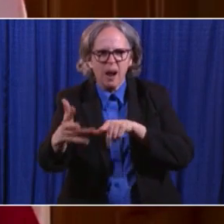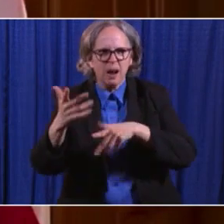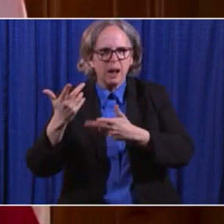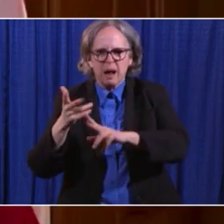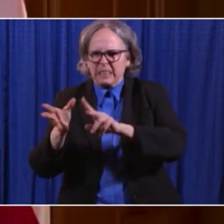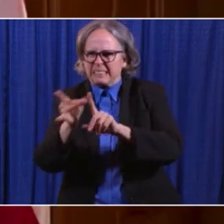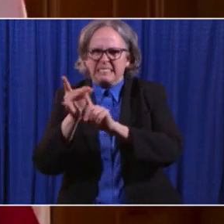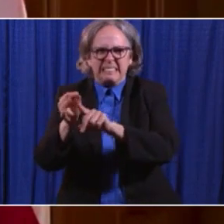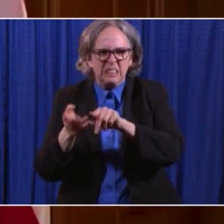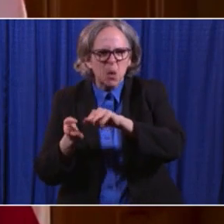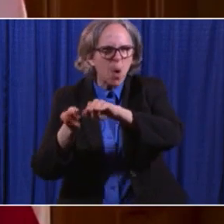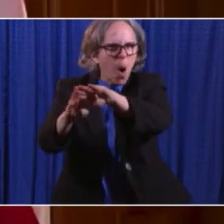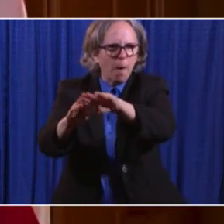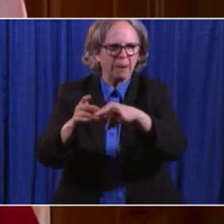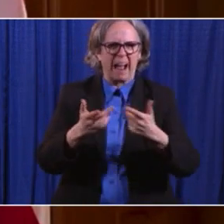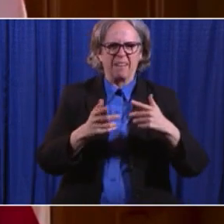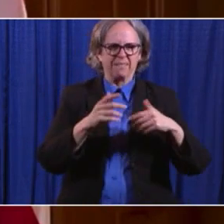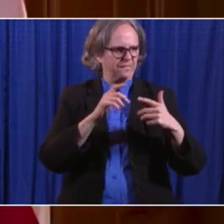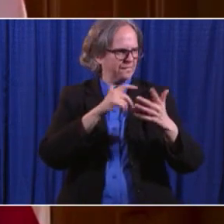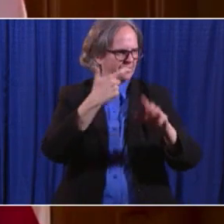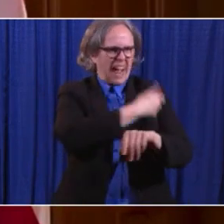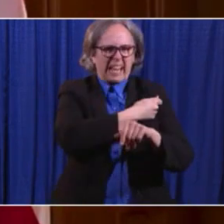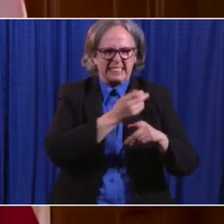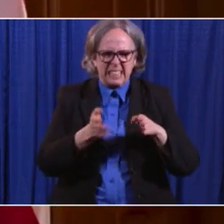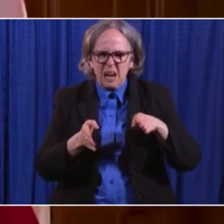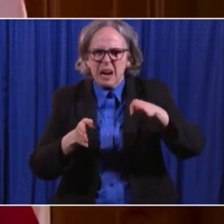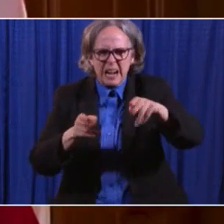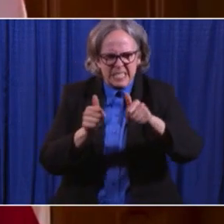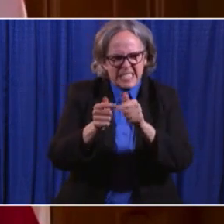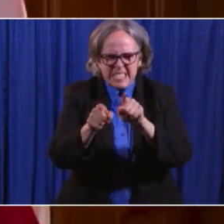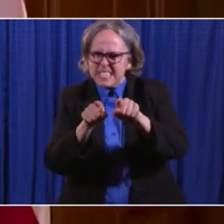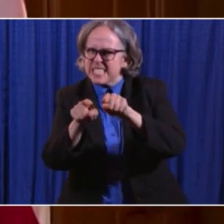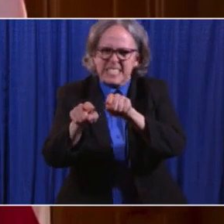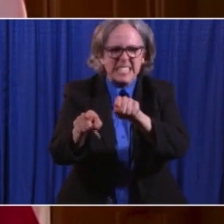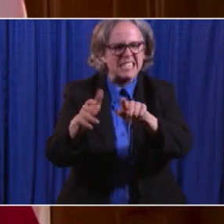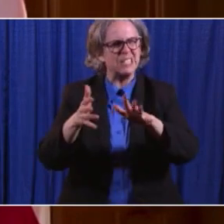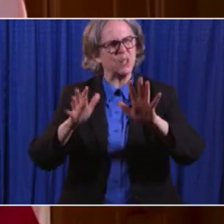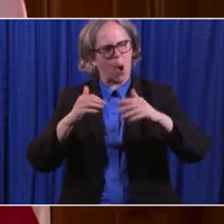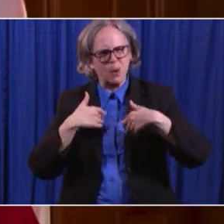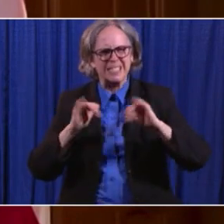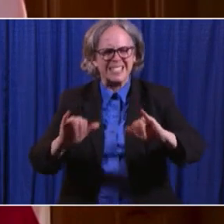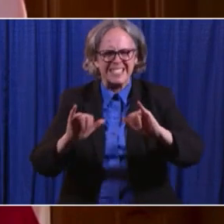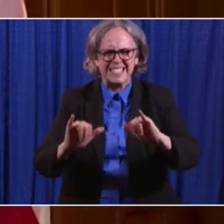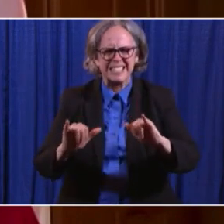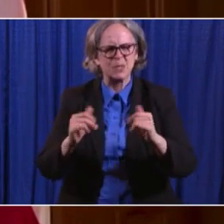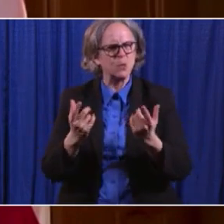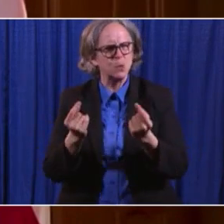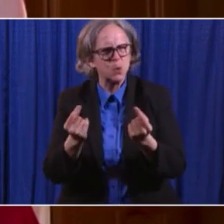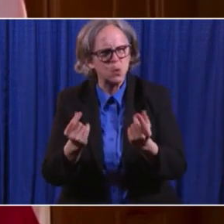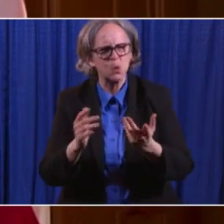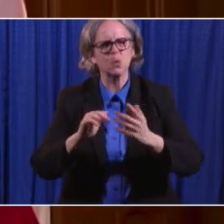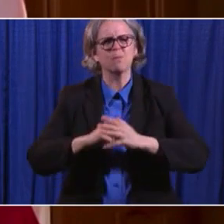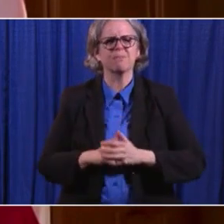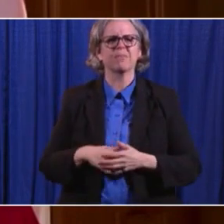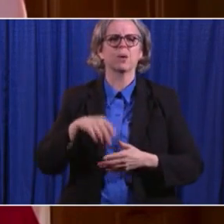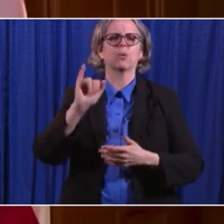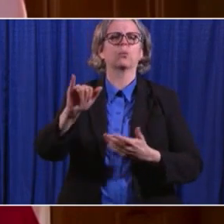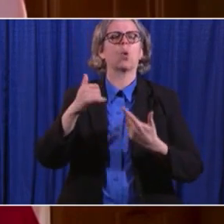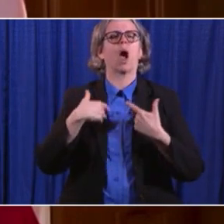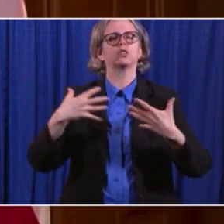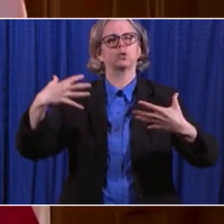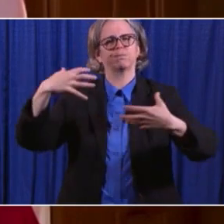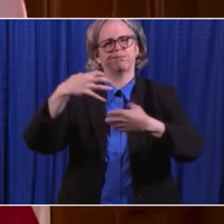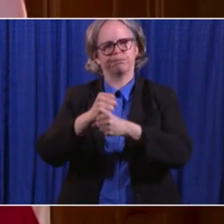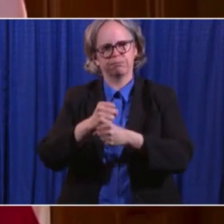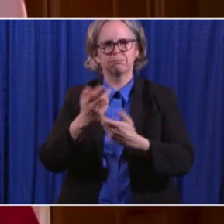crucial period of time, and we've got to, continue to do the basics. So the reason we're issuing a